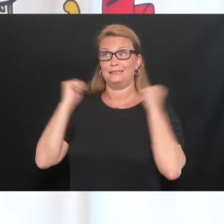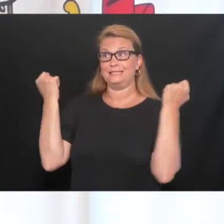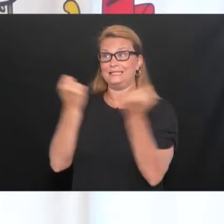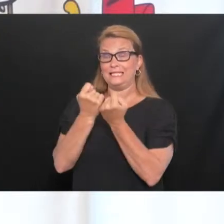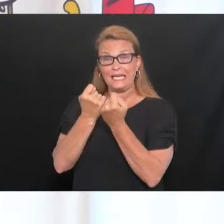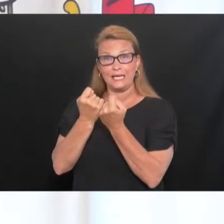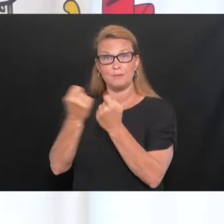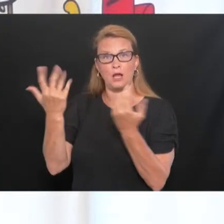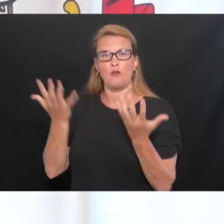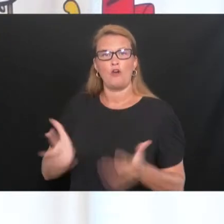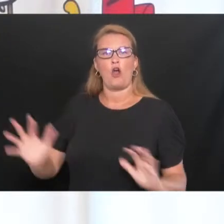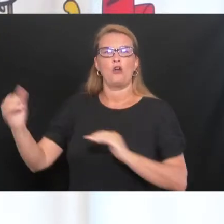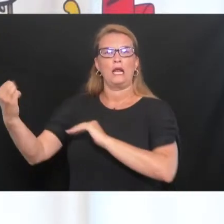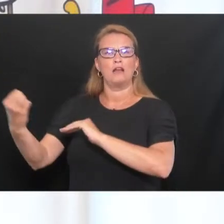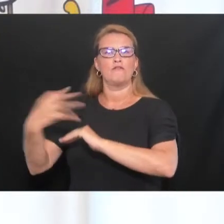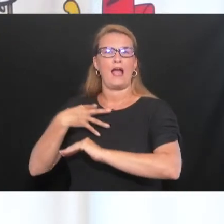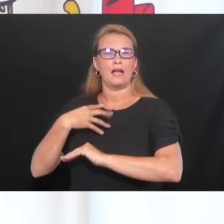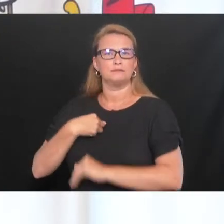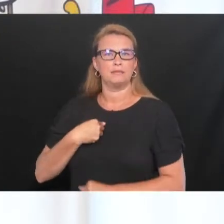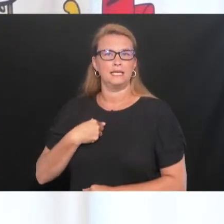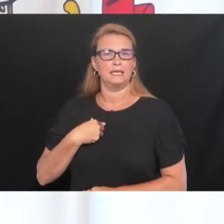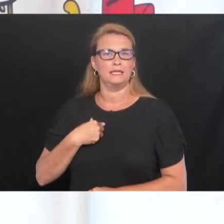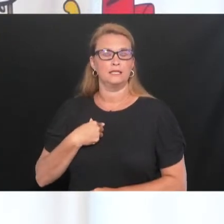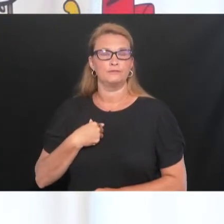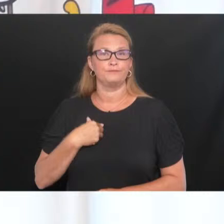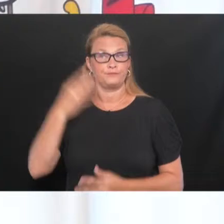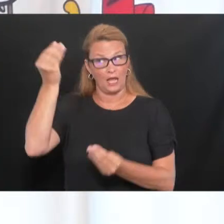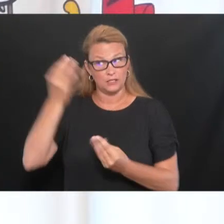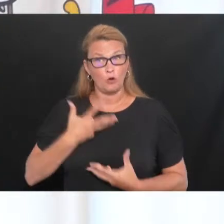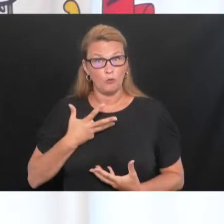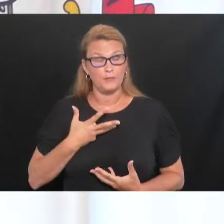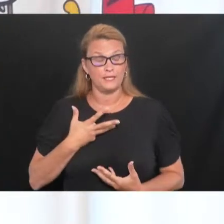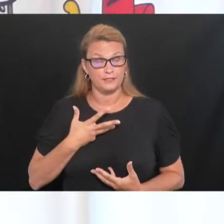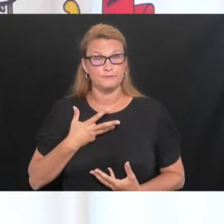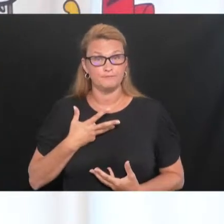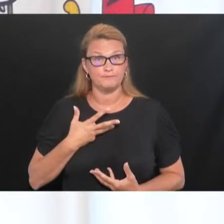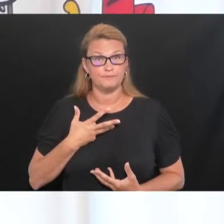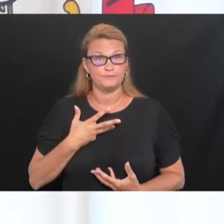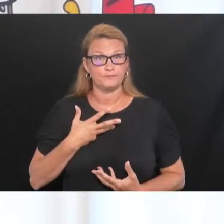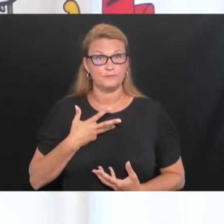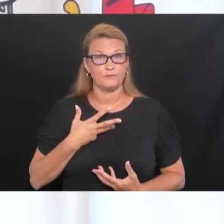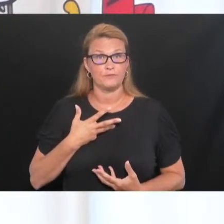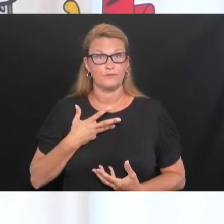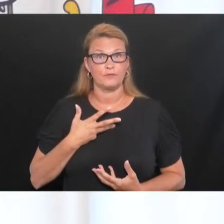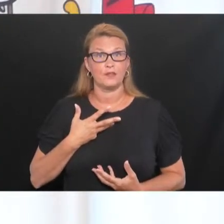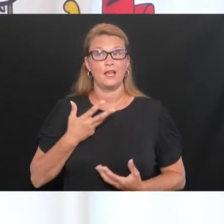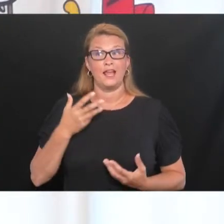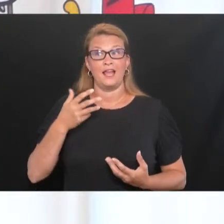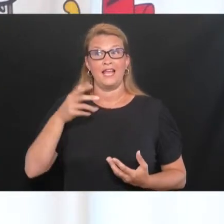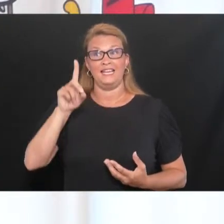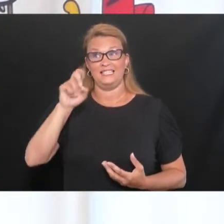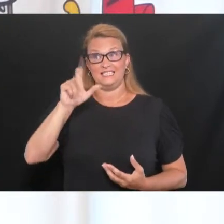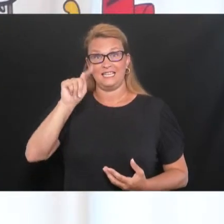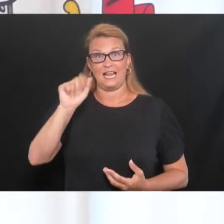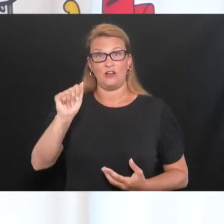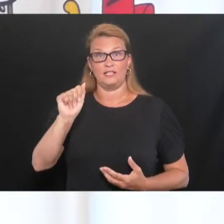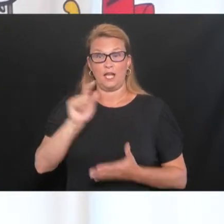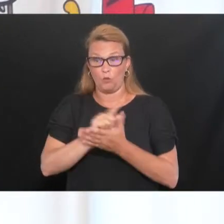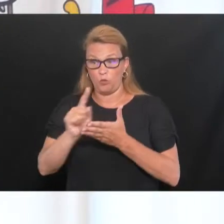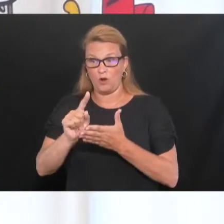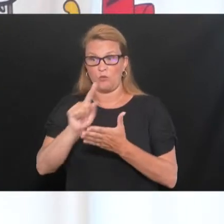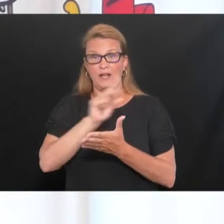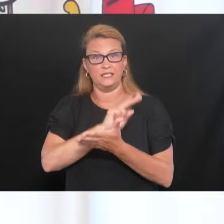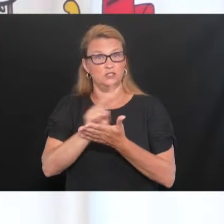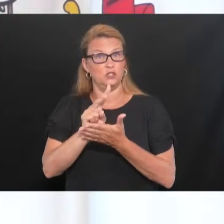top people that I could possibly have. I have been advised and everything without any doubt that this thing in the next few weeks is